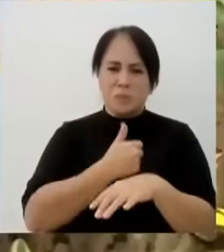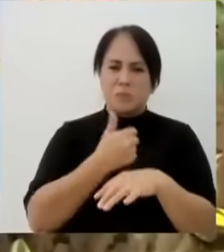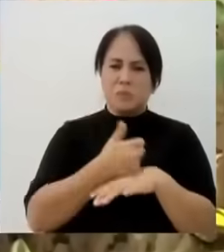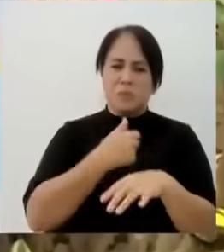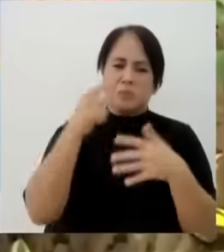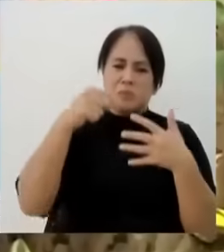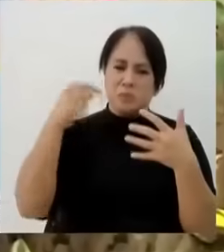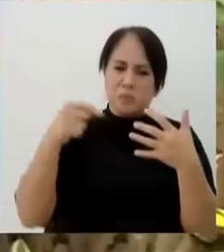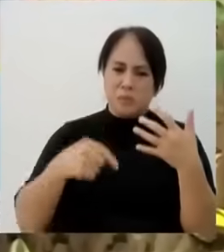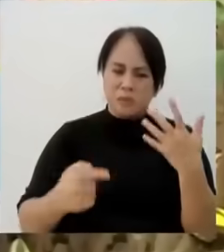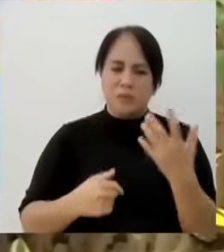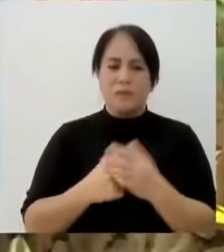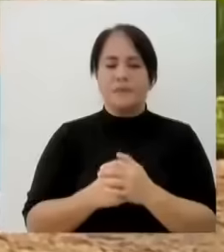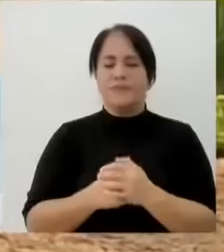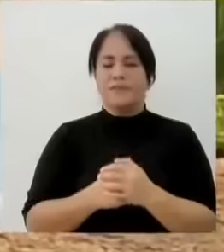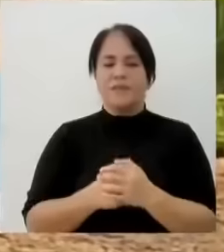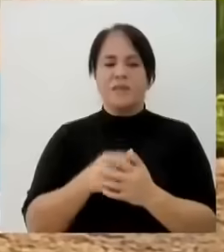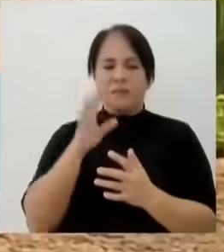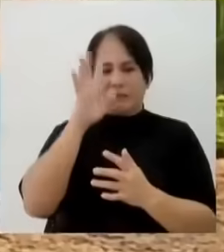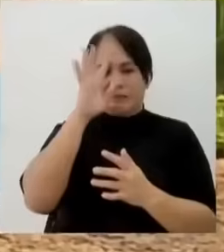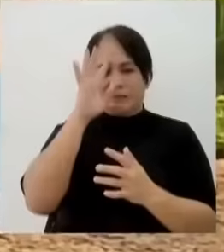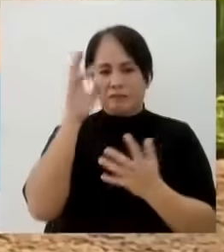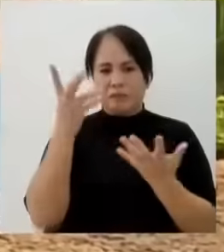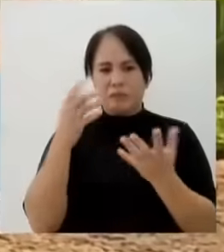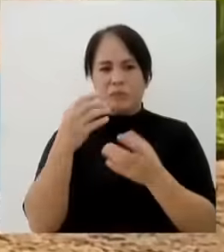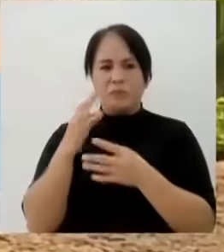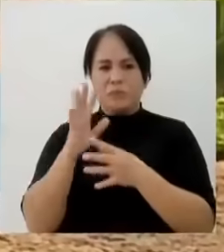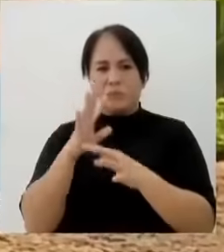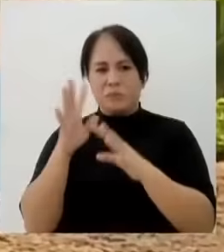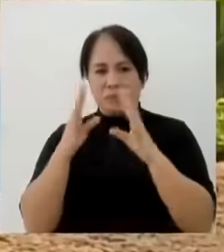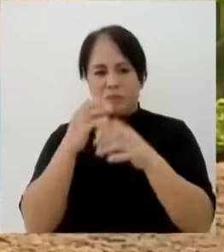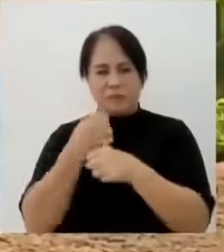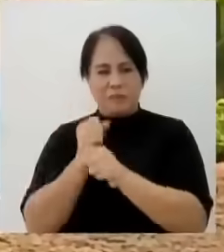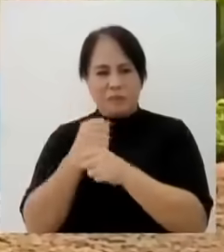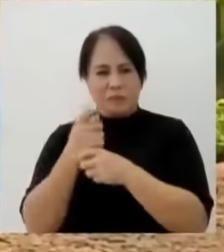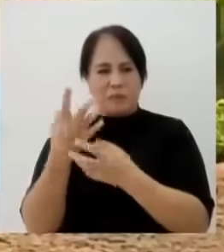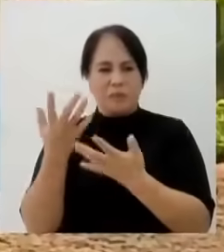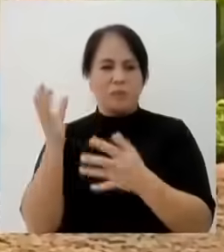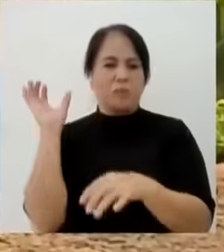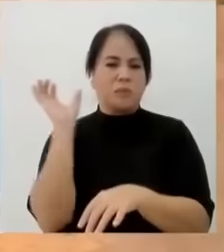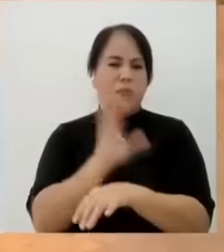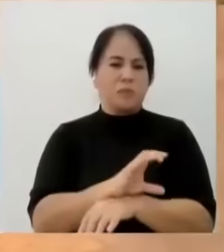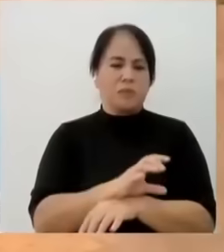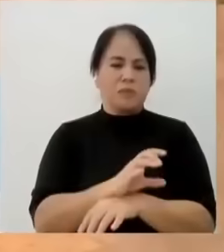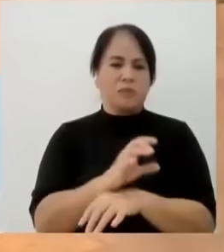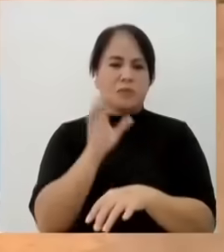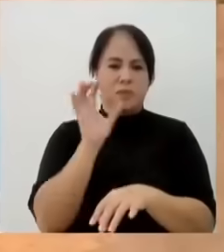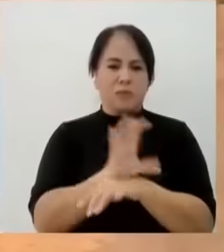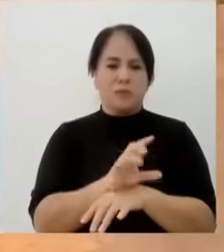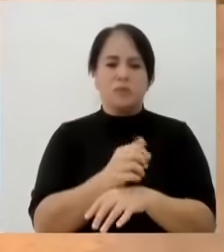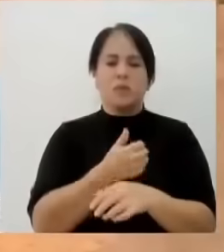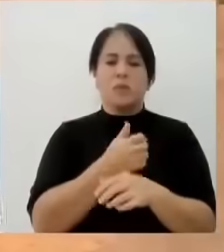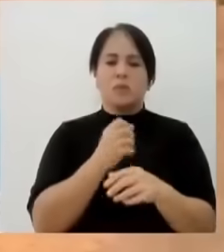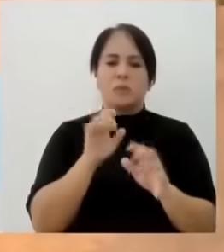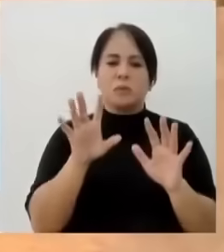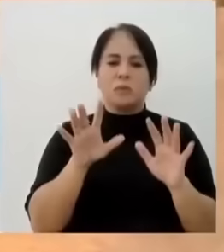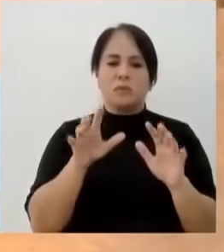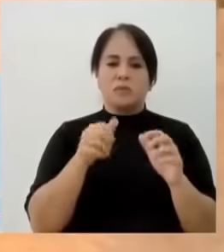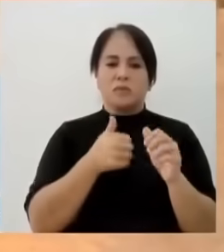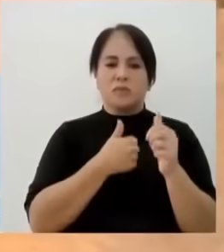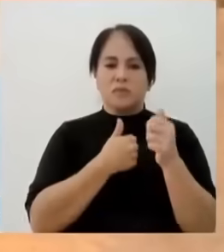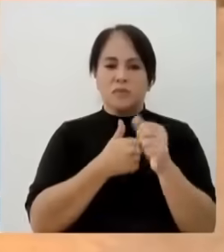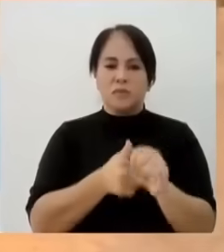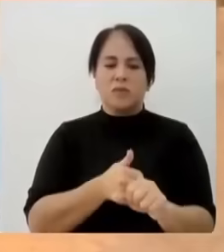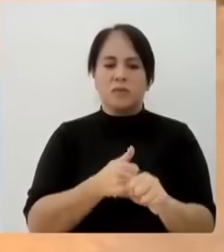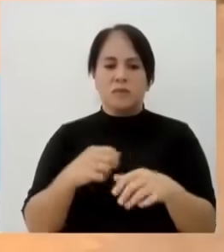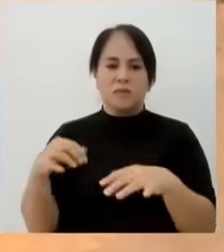are made up and fabricated to force them to bend or to follow the influence